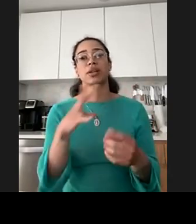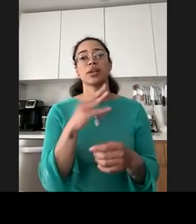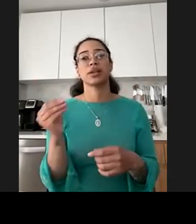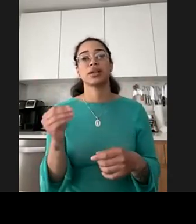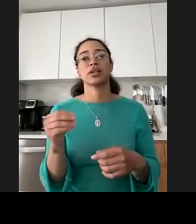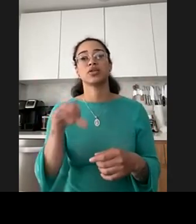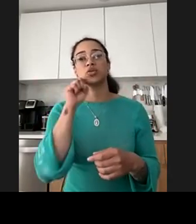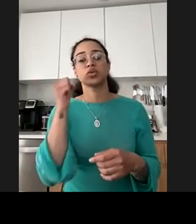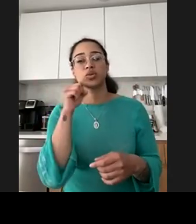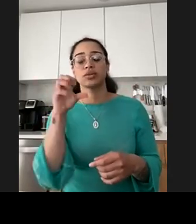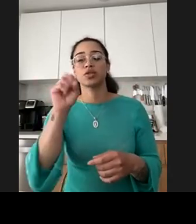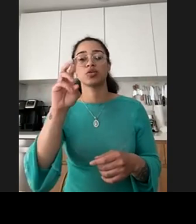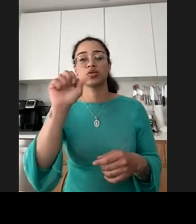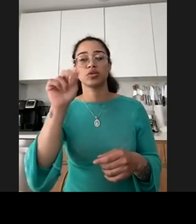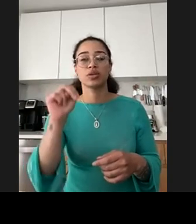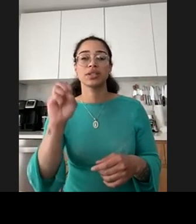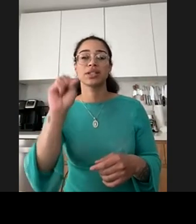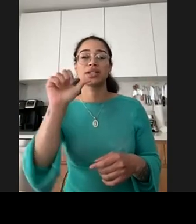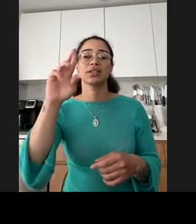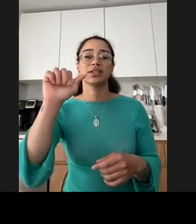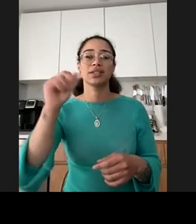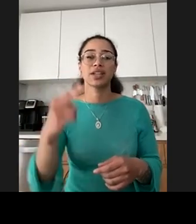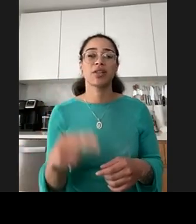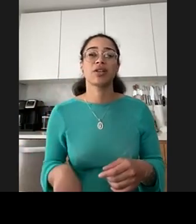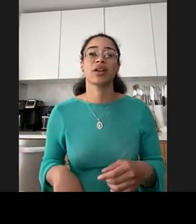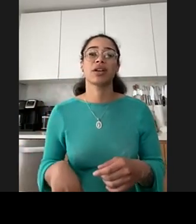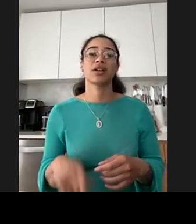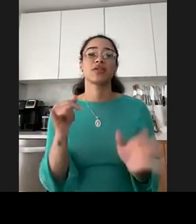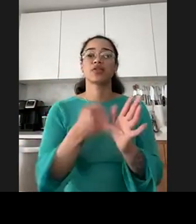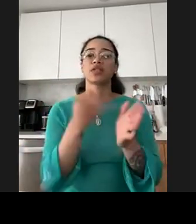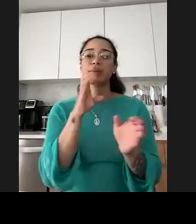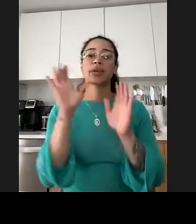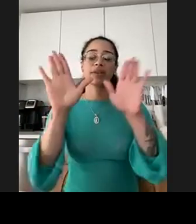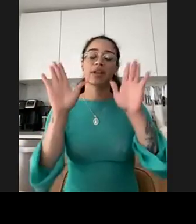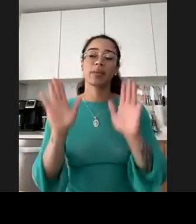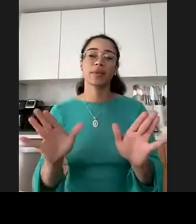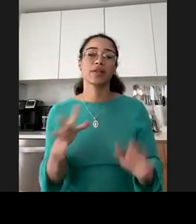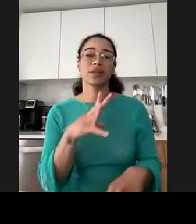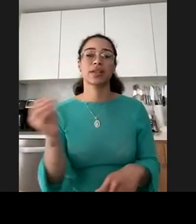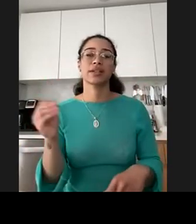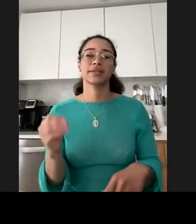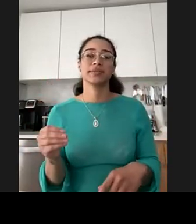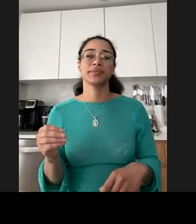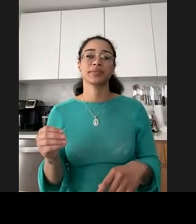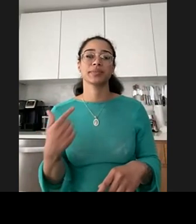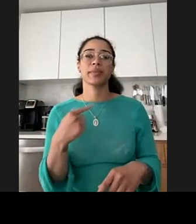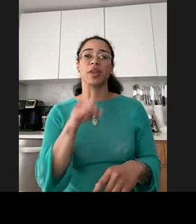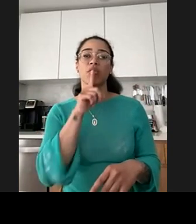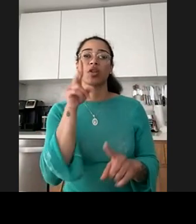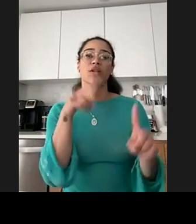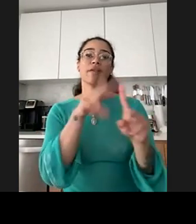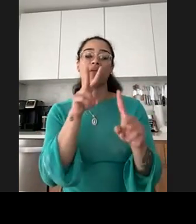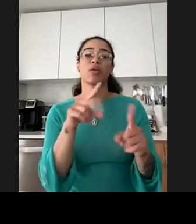Susan, Sarah, everybody. It's just been phenomenal. And and I'm really looking forward to